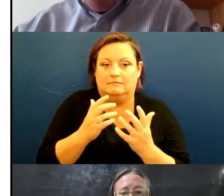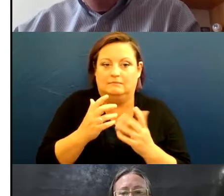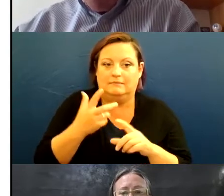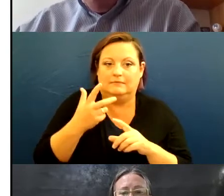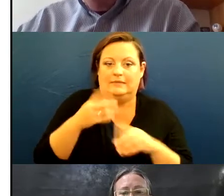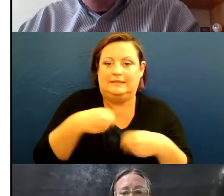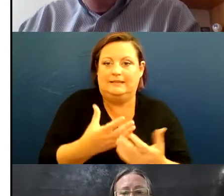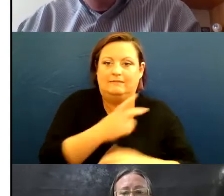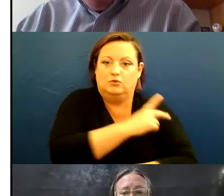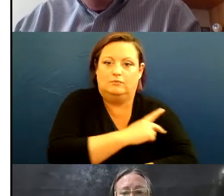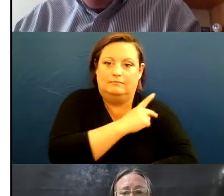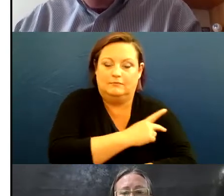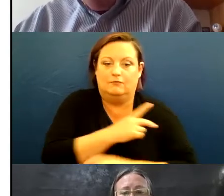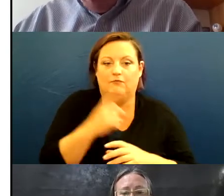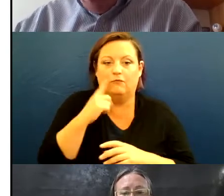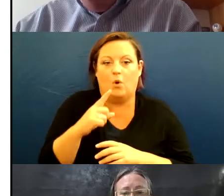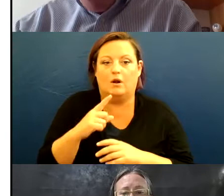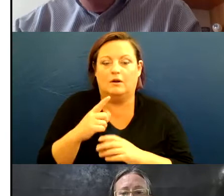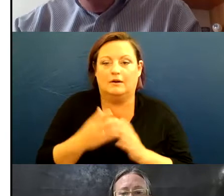accelerate regeneration.